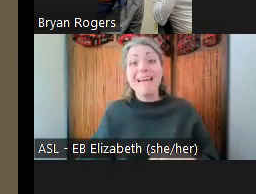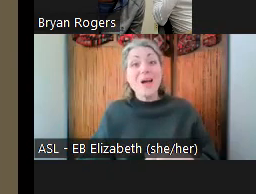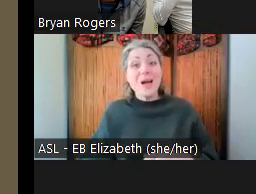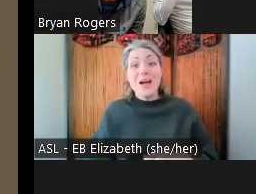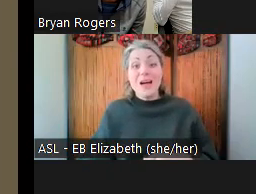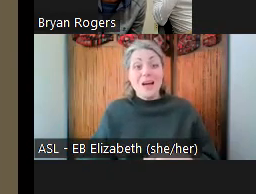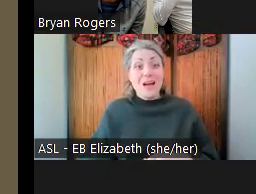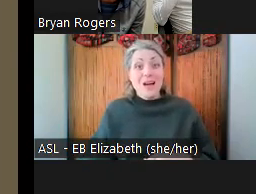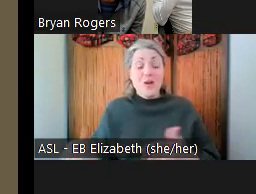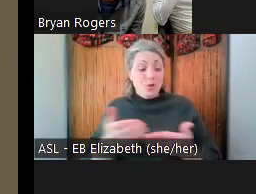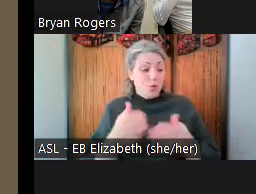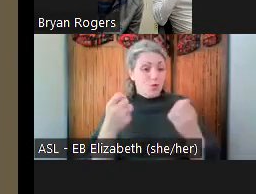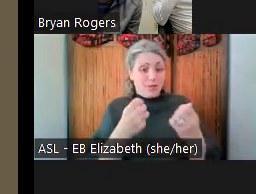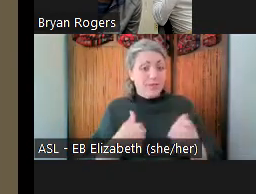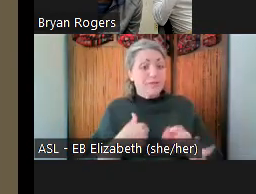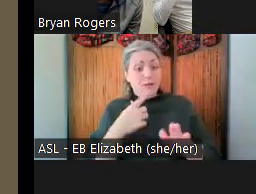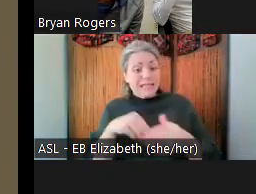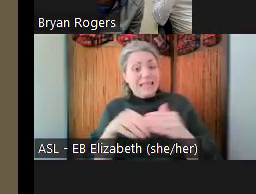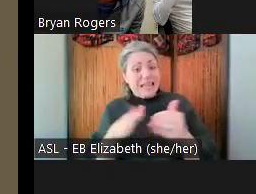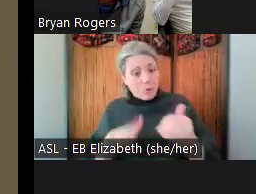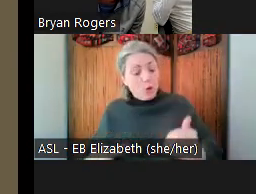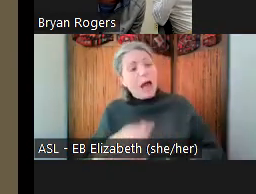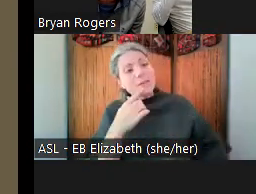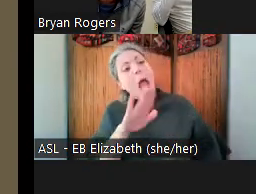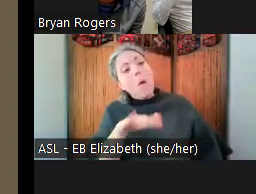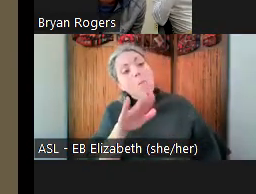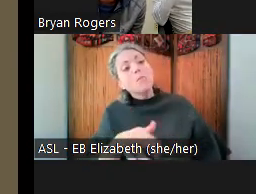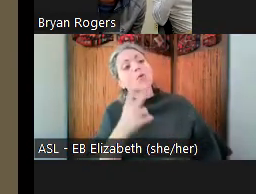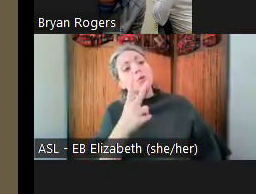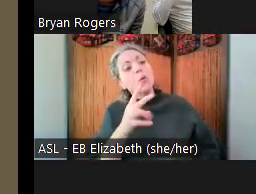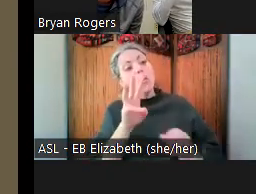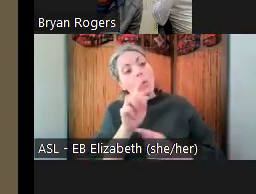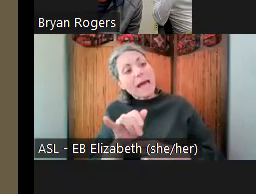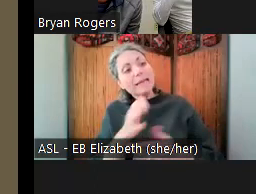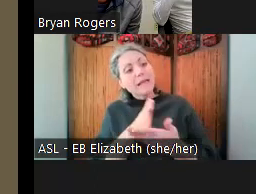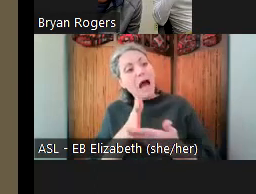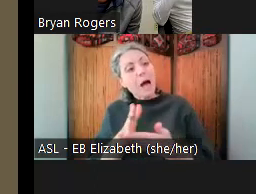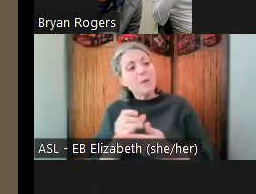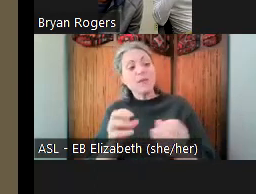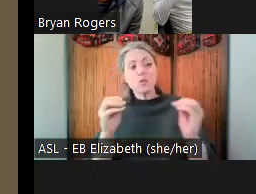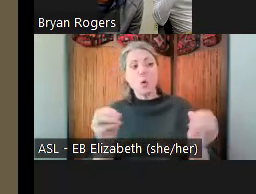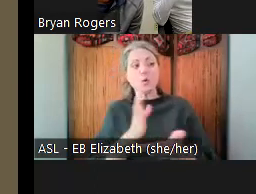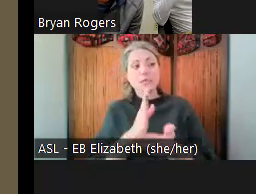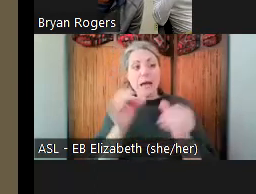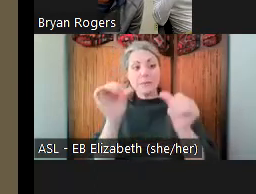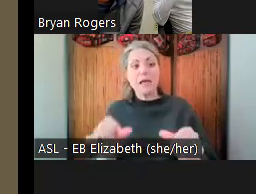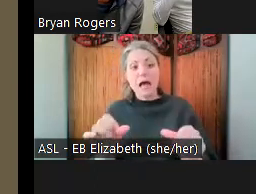the neighborhood. And I'd say, well, yeah, at this kind of at a two-way stop, if you don't have a stop sign, you can't make a full